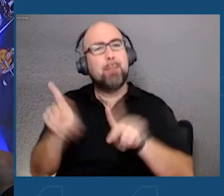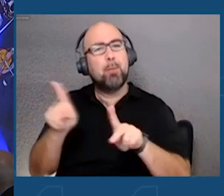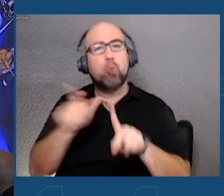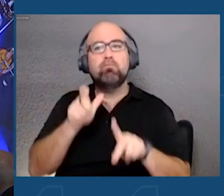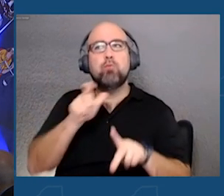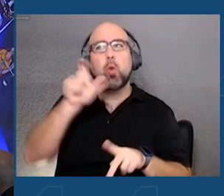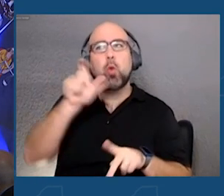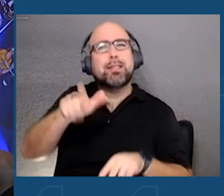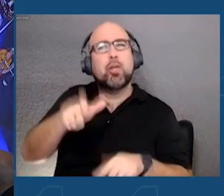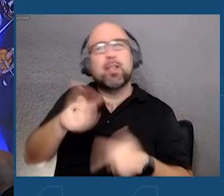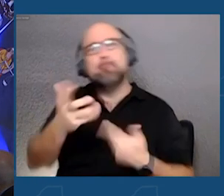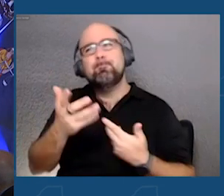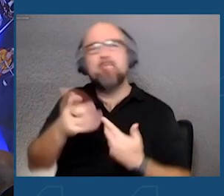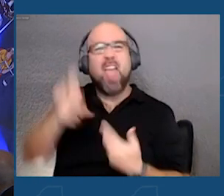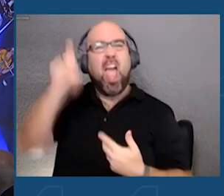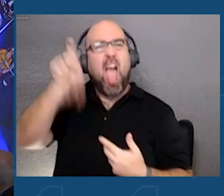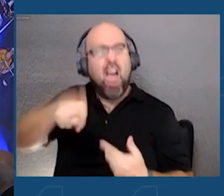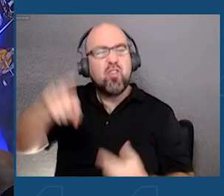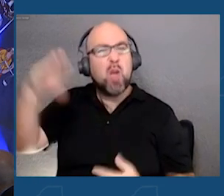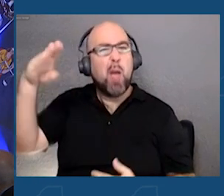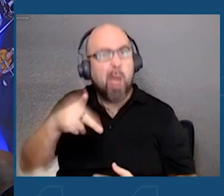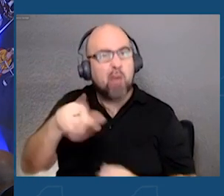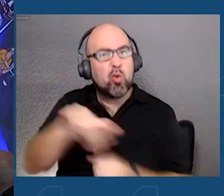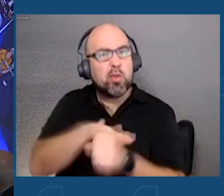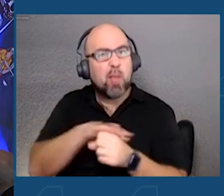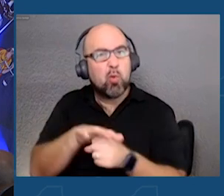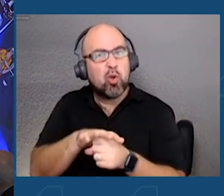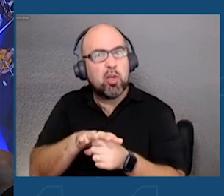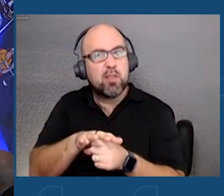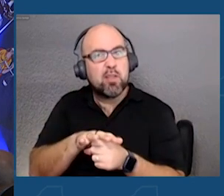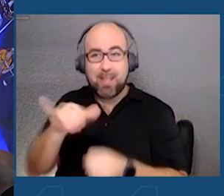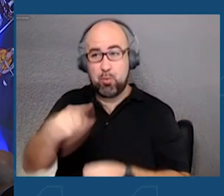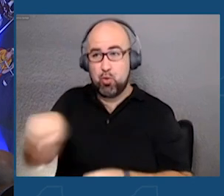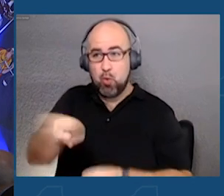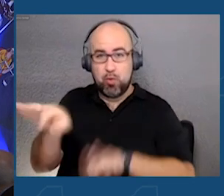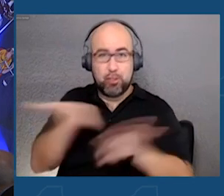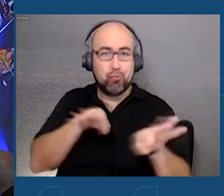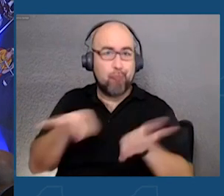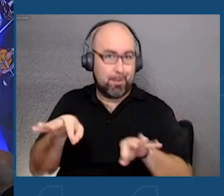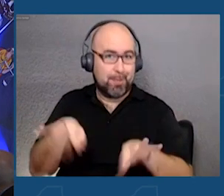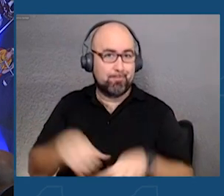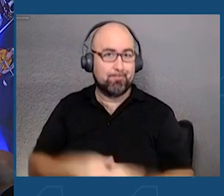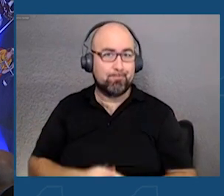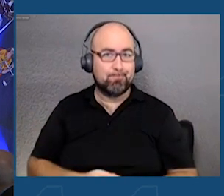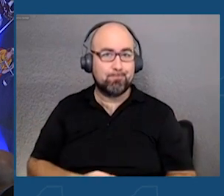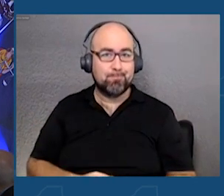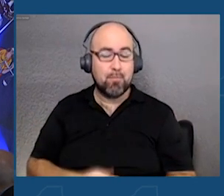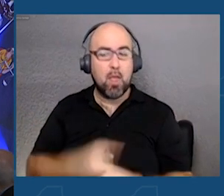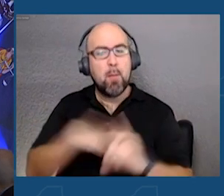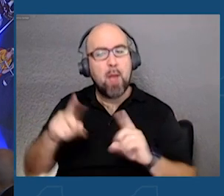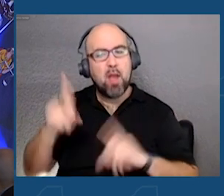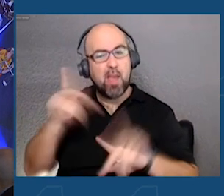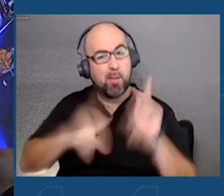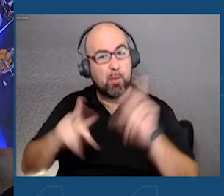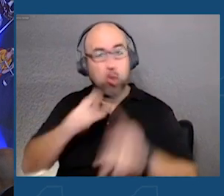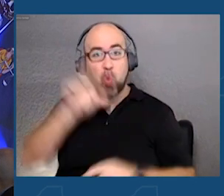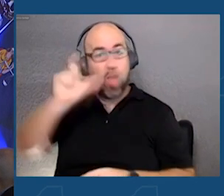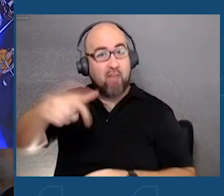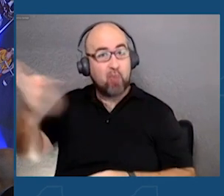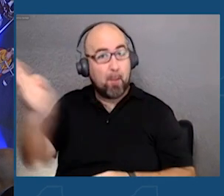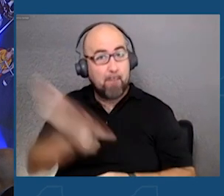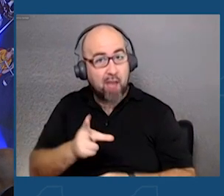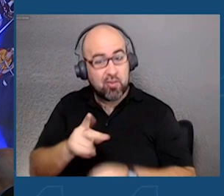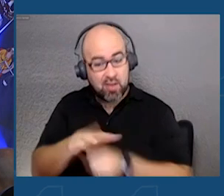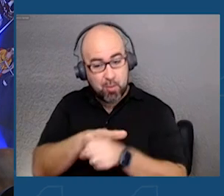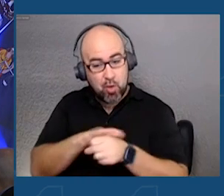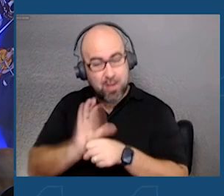come back to those neighborhoods, just as you all were describing. But if people don't have to come back to the neighborhoods, then our charge is to say,